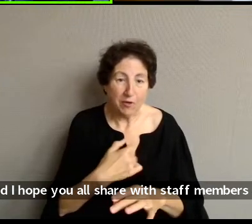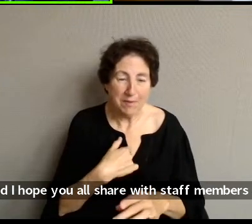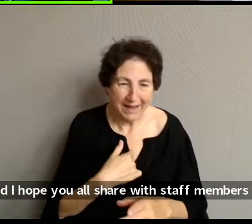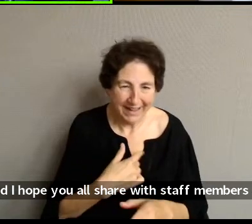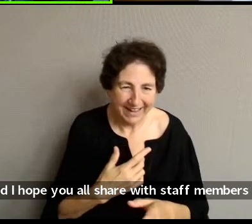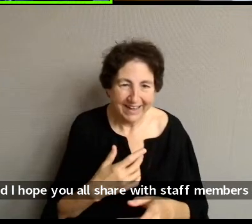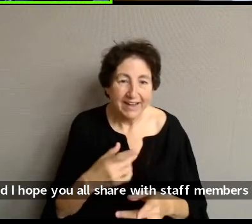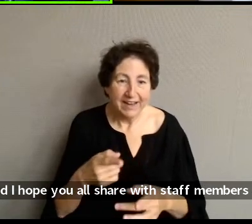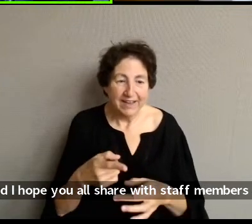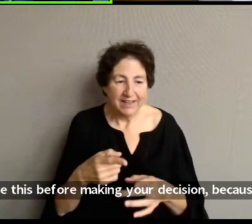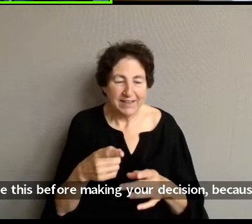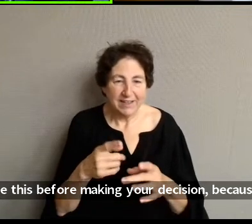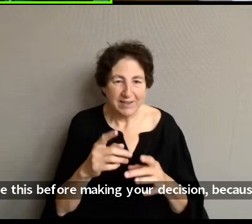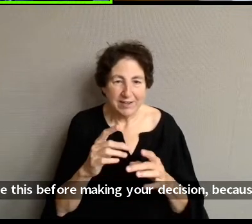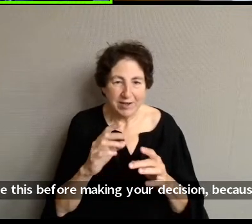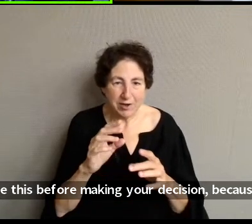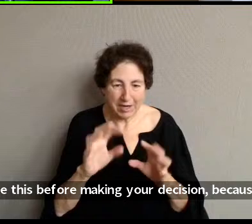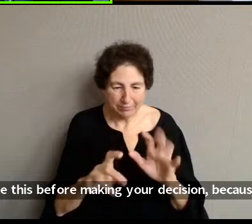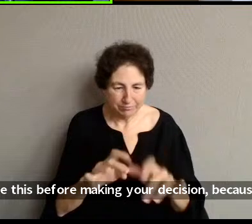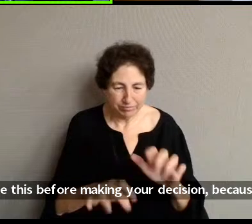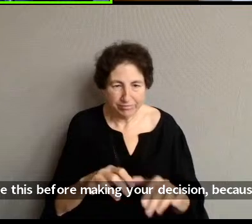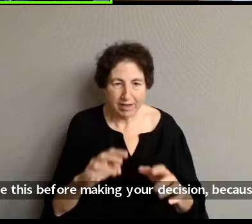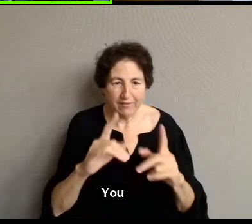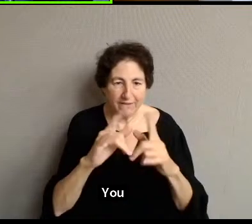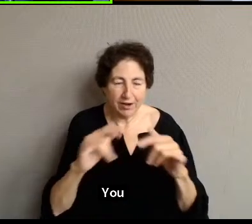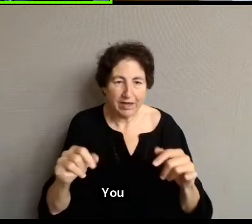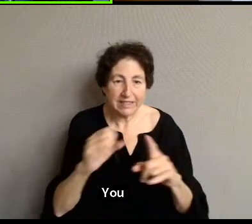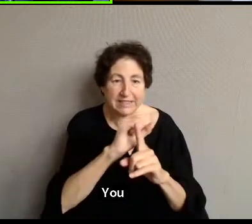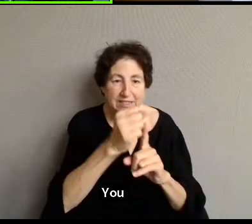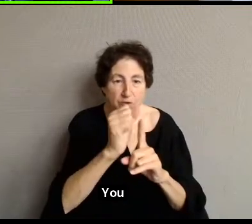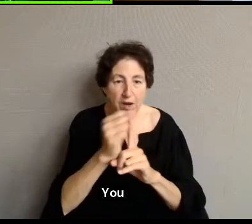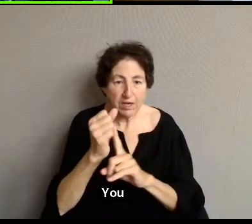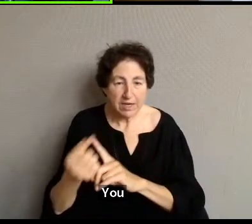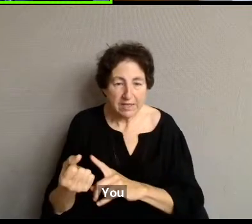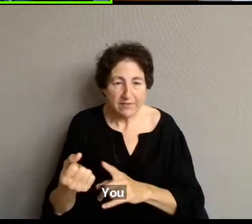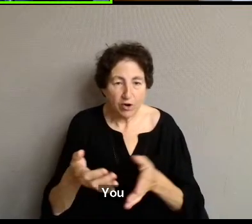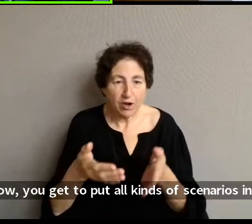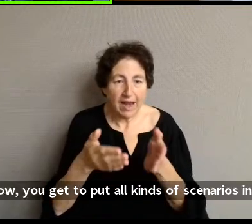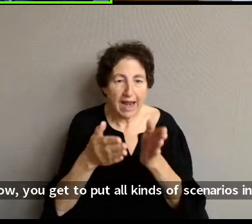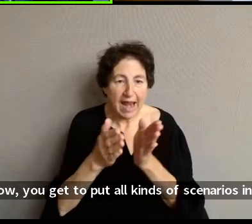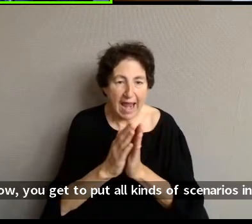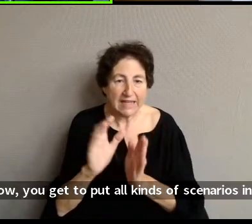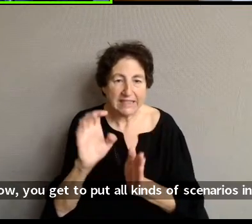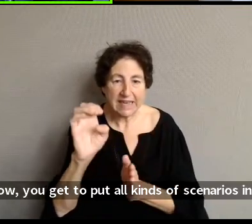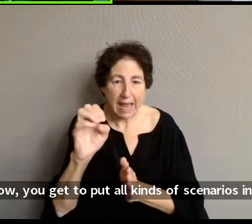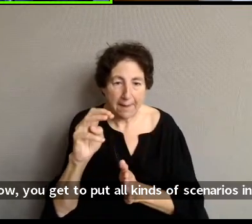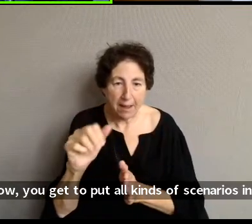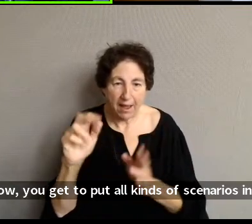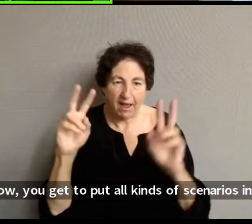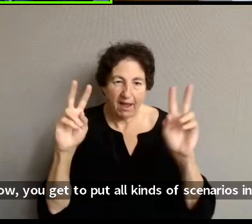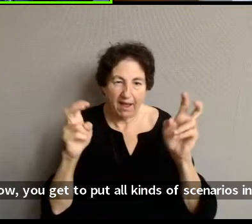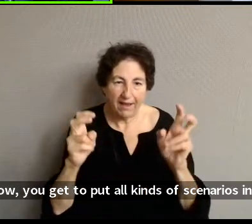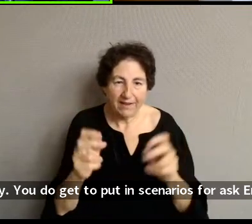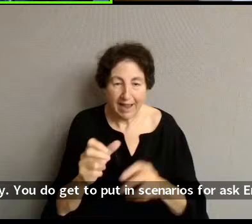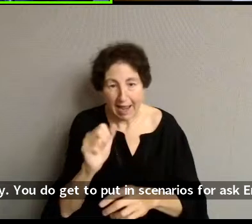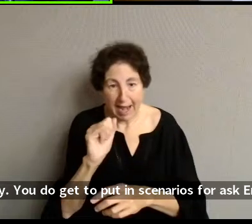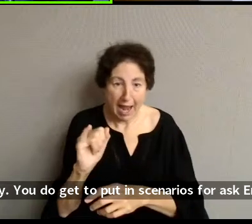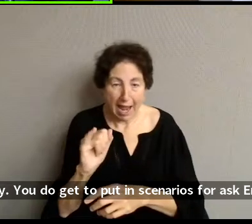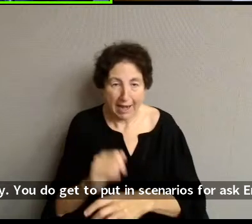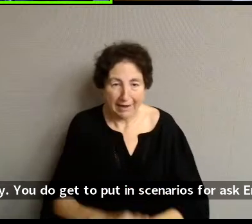know, you get to put all kinds of scenarios in there. Absolutely. You do get to put in scenarios for Ask Emma. That artificial intelligence.